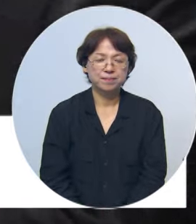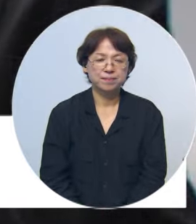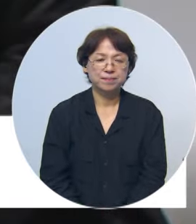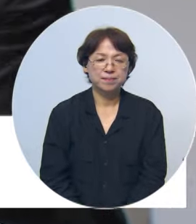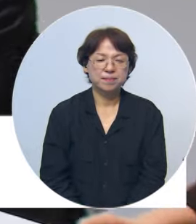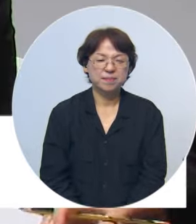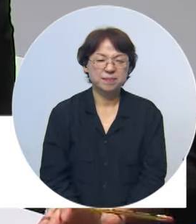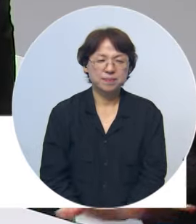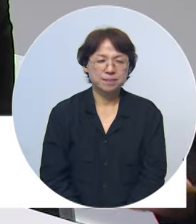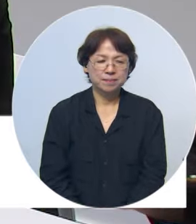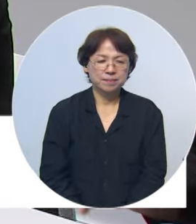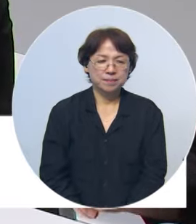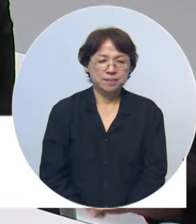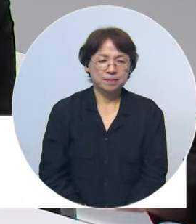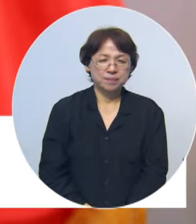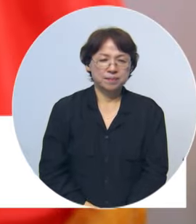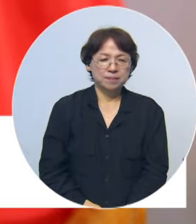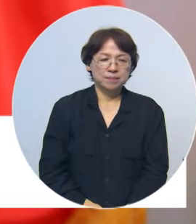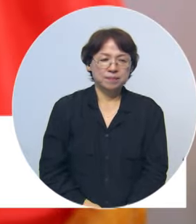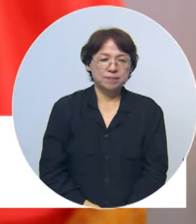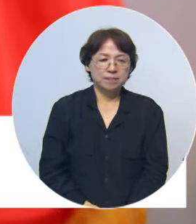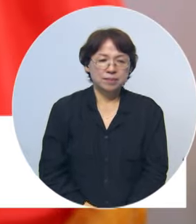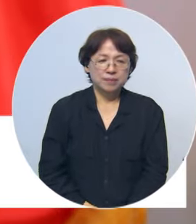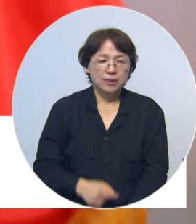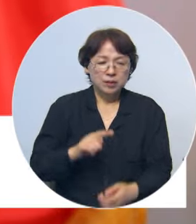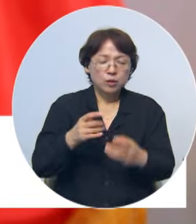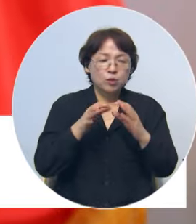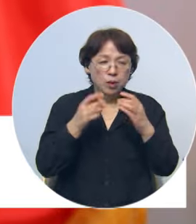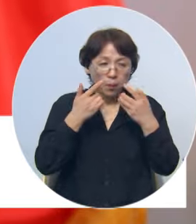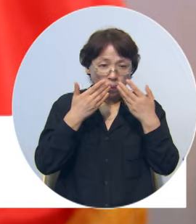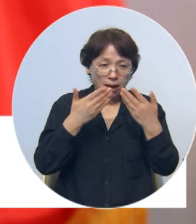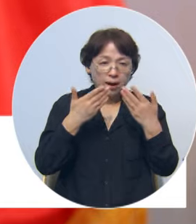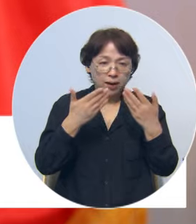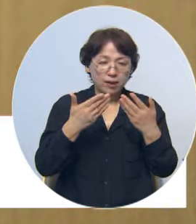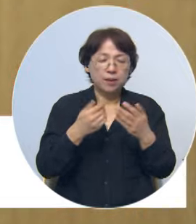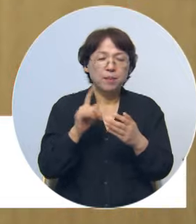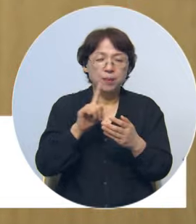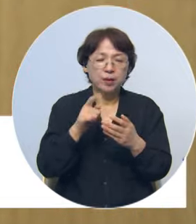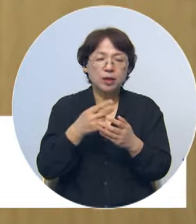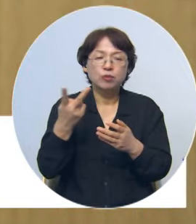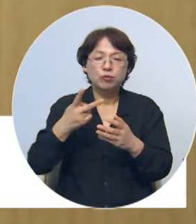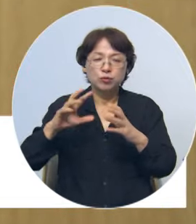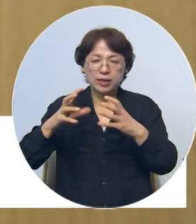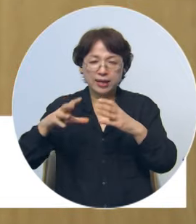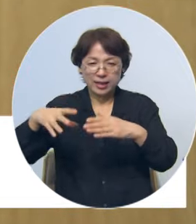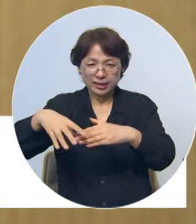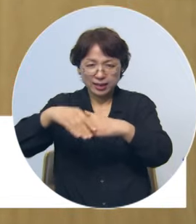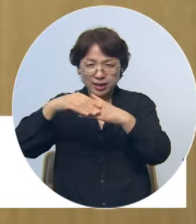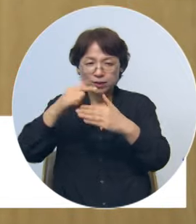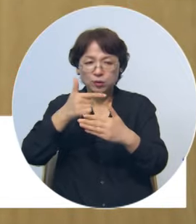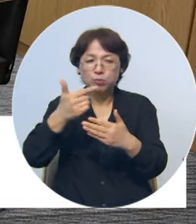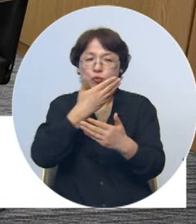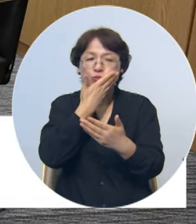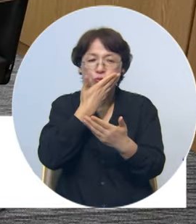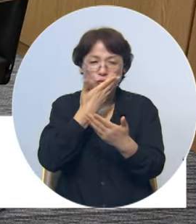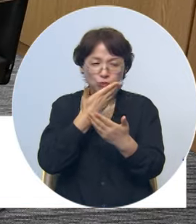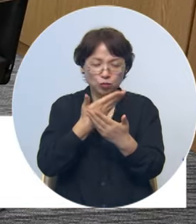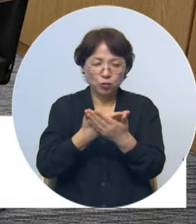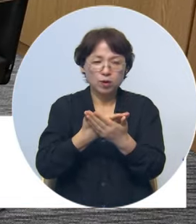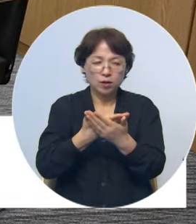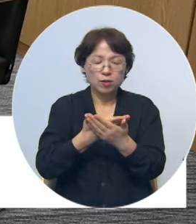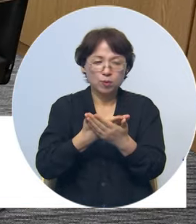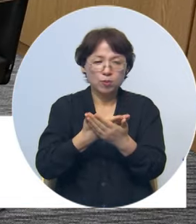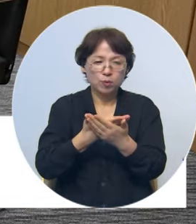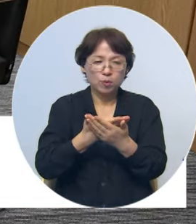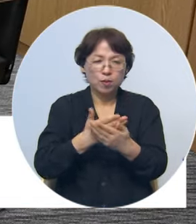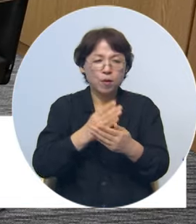intensify our bilateral relations. And it's clear, you know, that when we are going and negotiating a very important